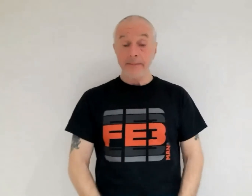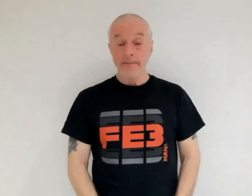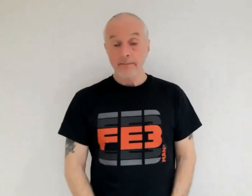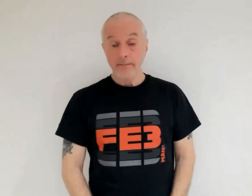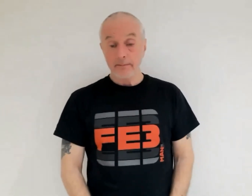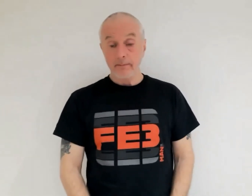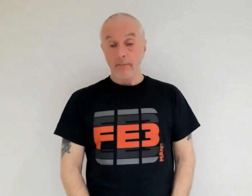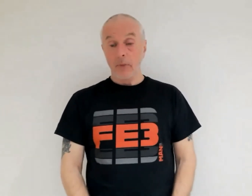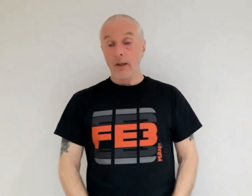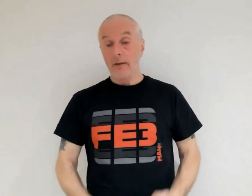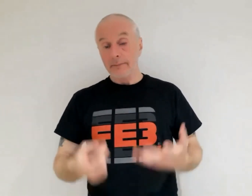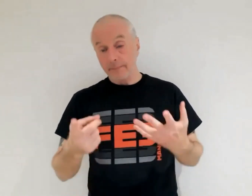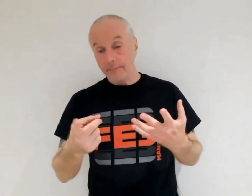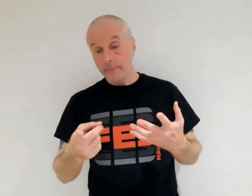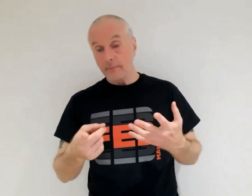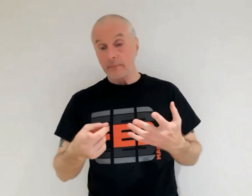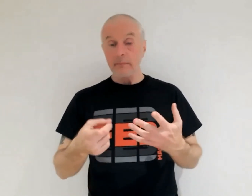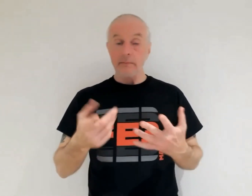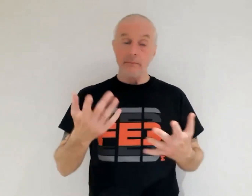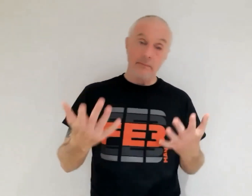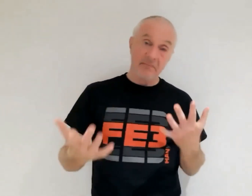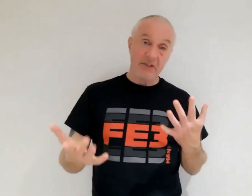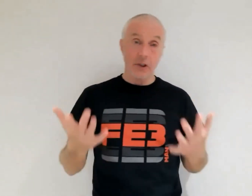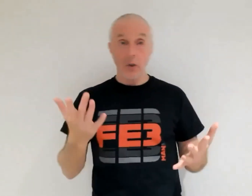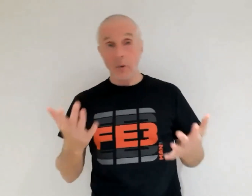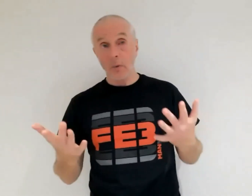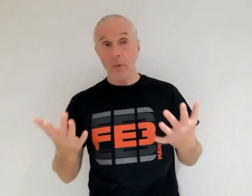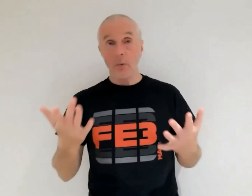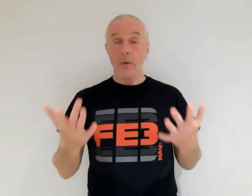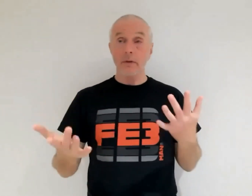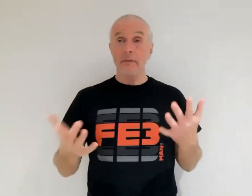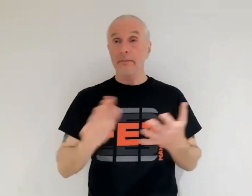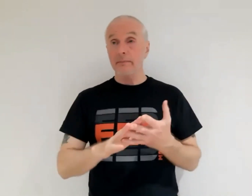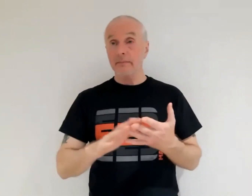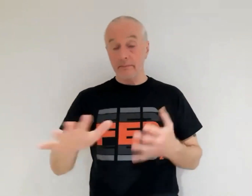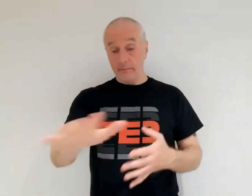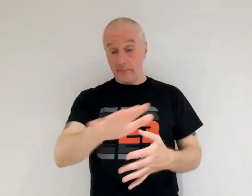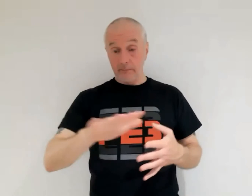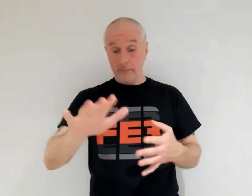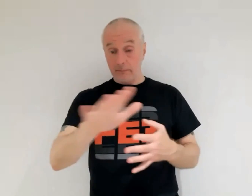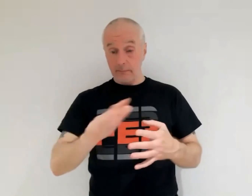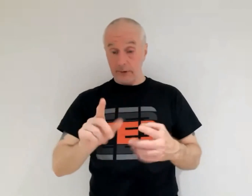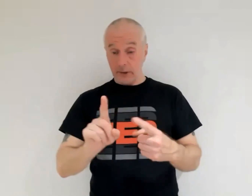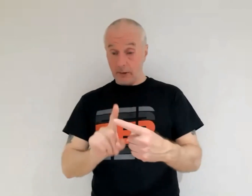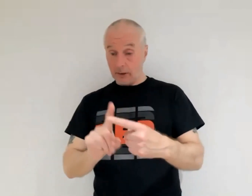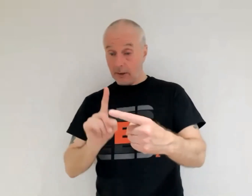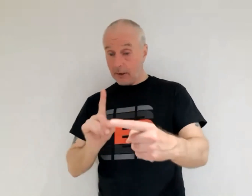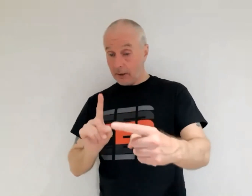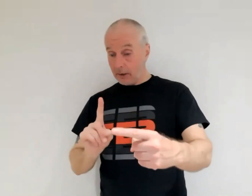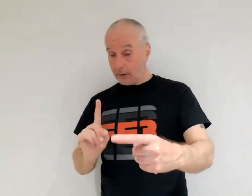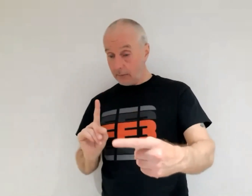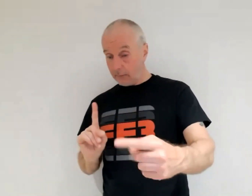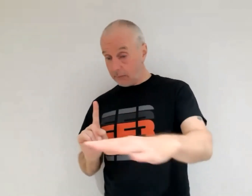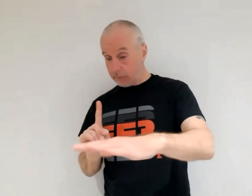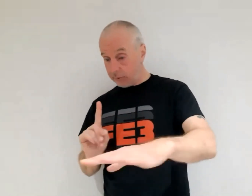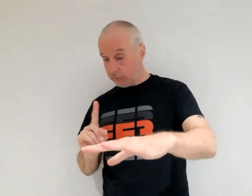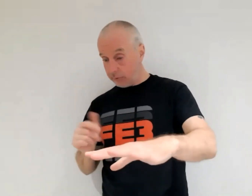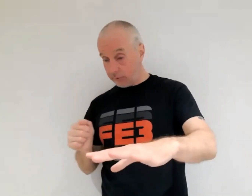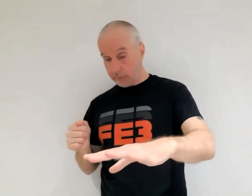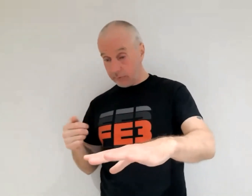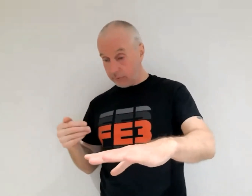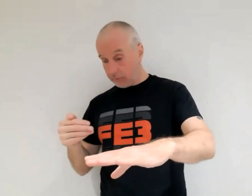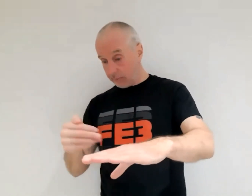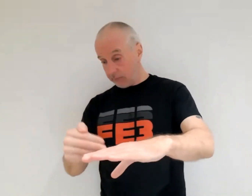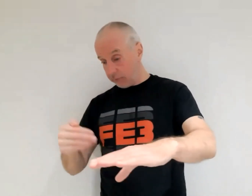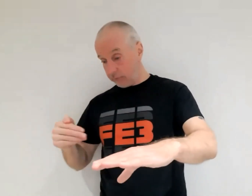extent of them is the same. So the proximity that you can get to the fire to enable to put it out is the same, and it's still